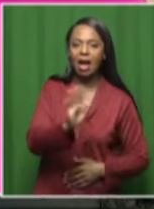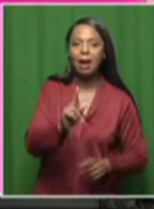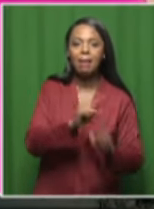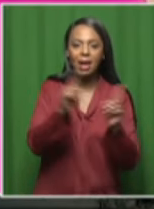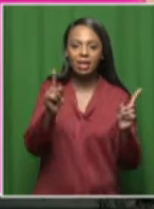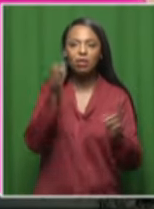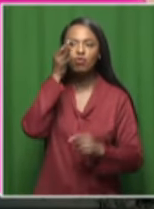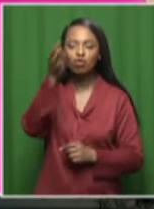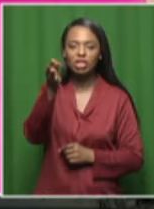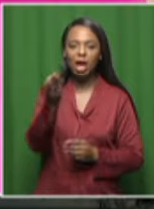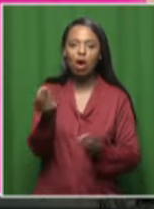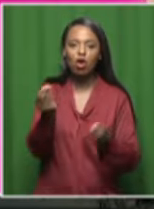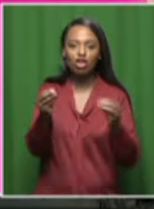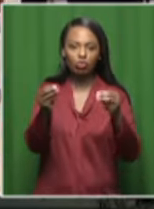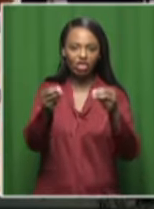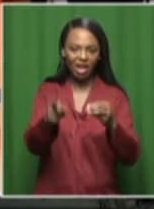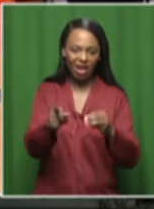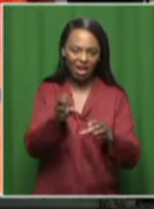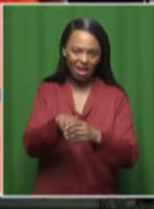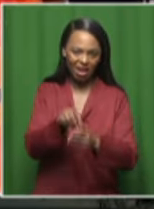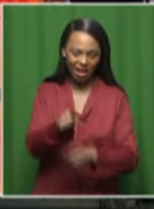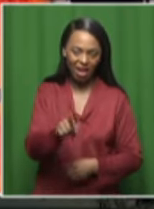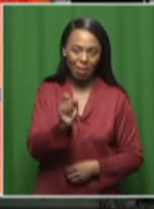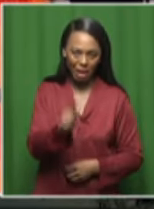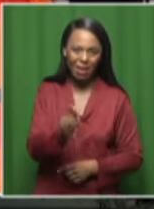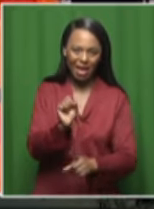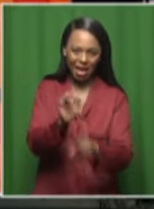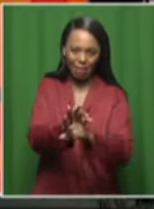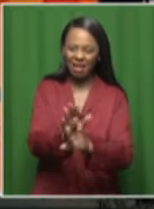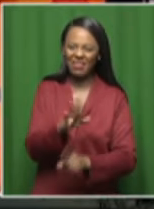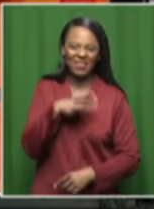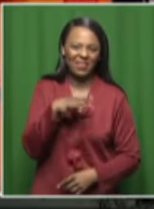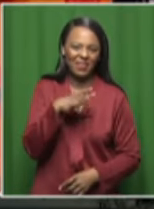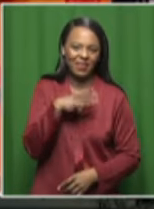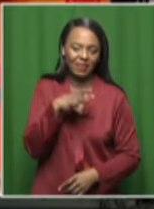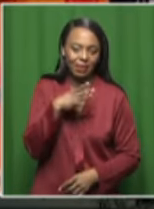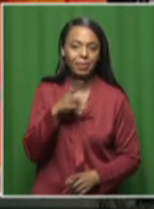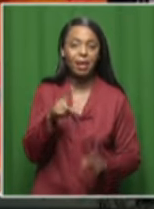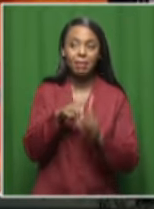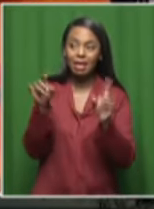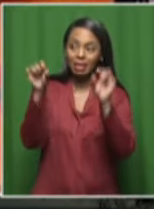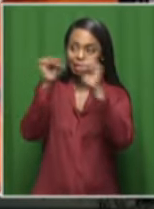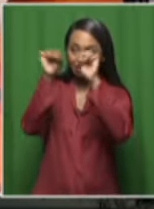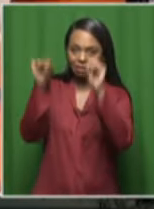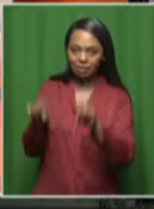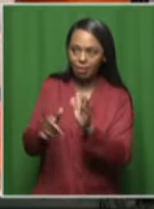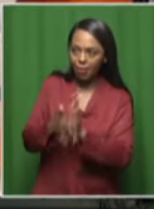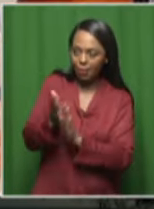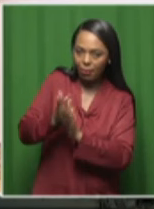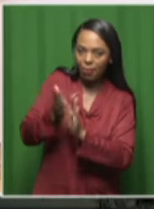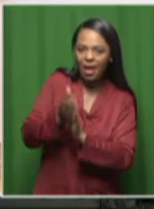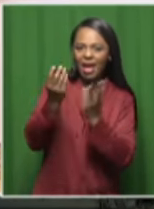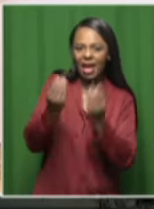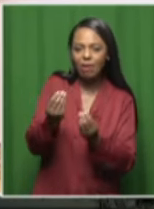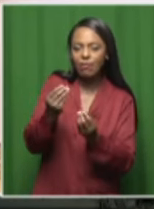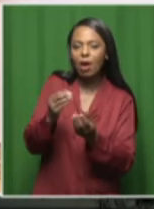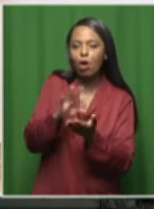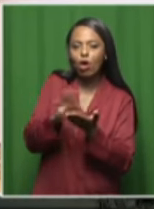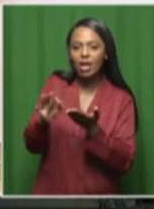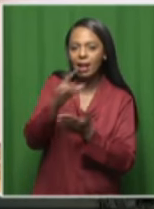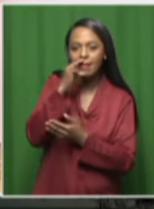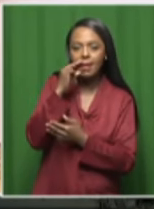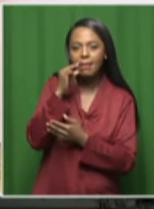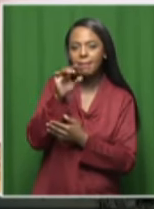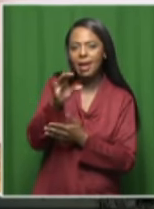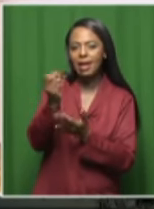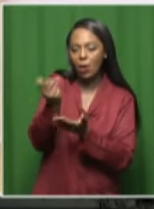future contributions. But then there's a twist, and that is to get the system going, there's this concept called seeding. And seeding means you take